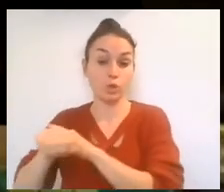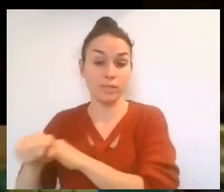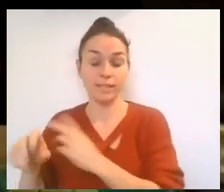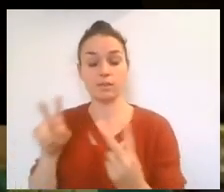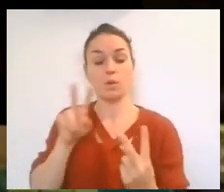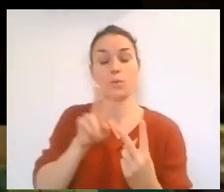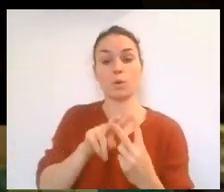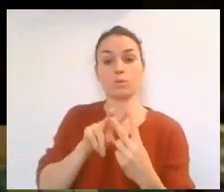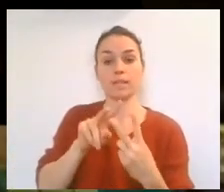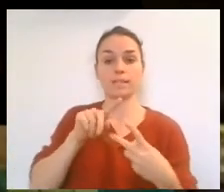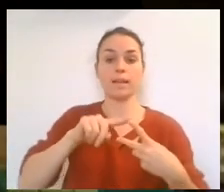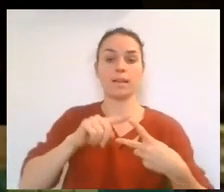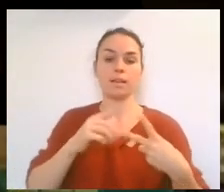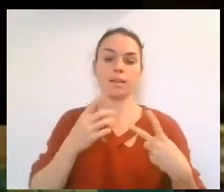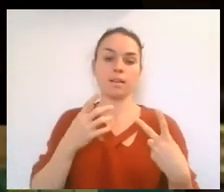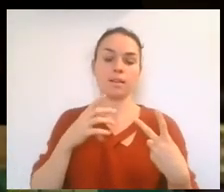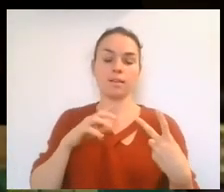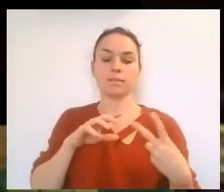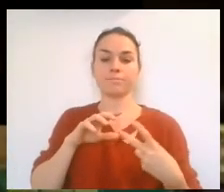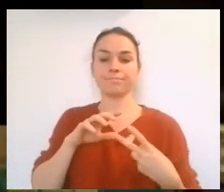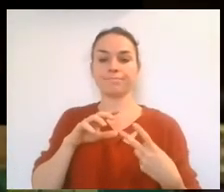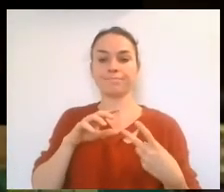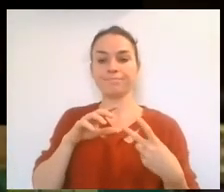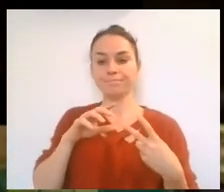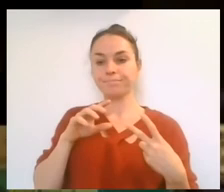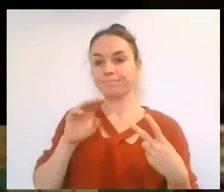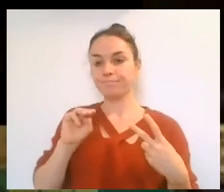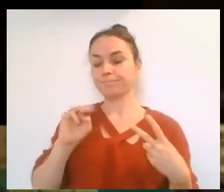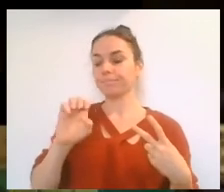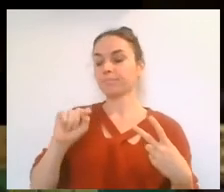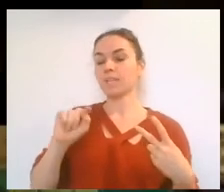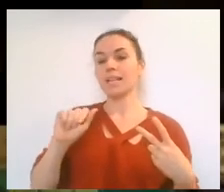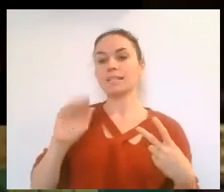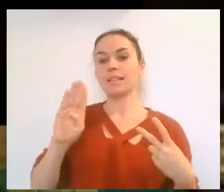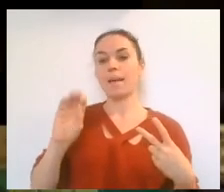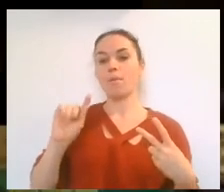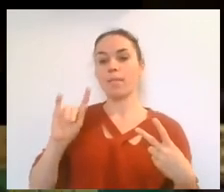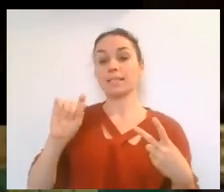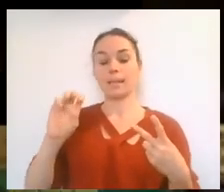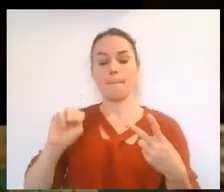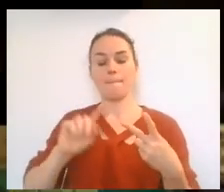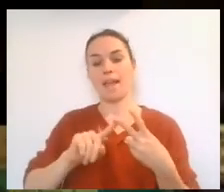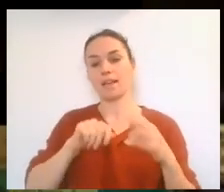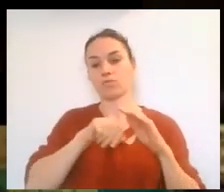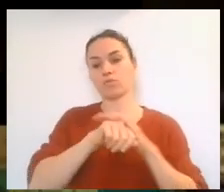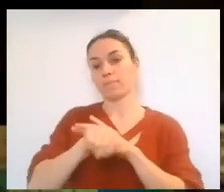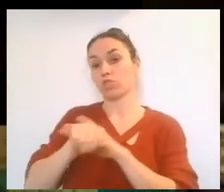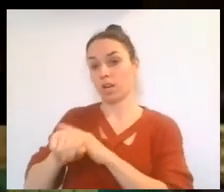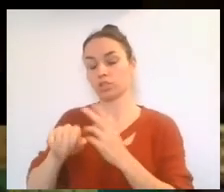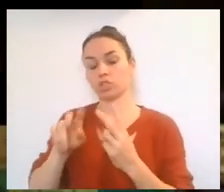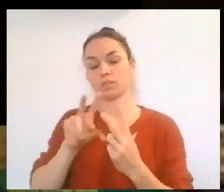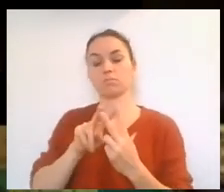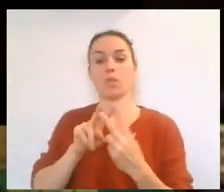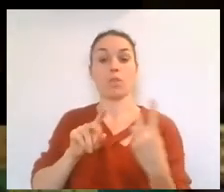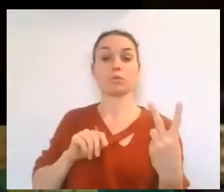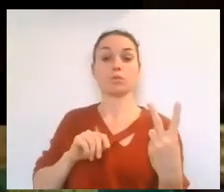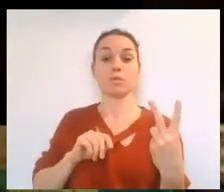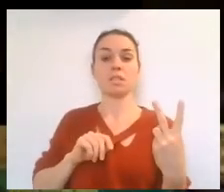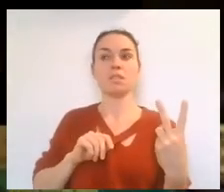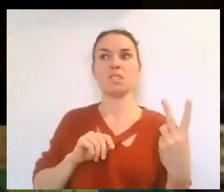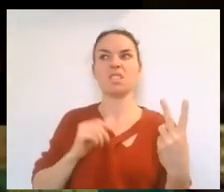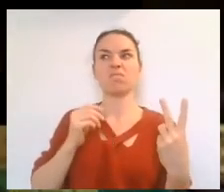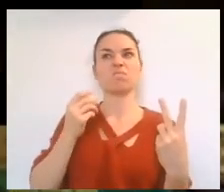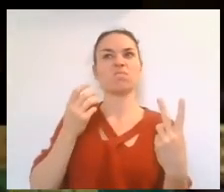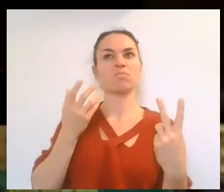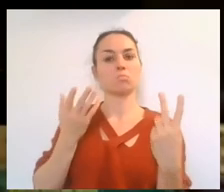and metabolism, quite simply, I would say it's stands to reason